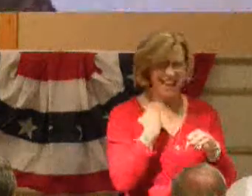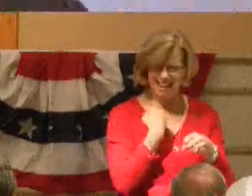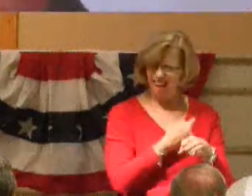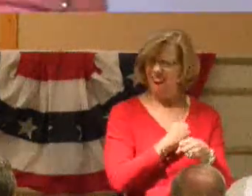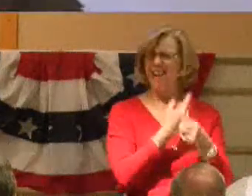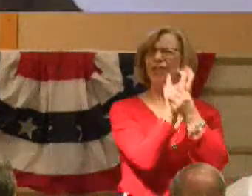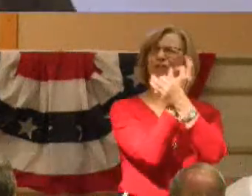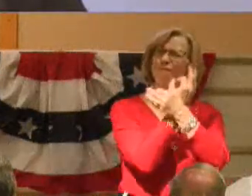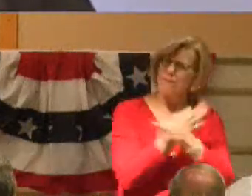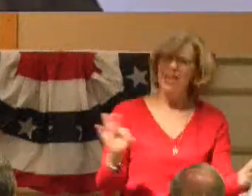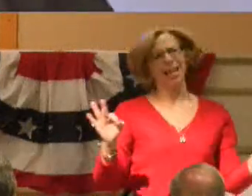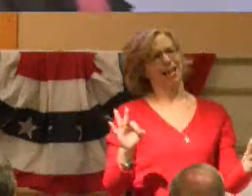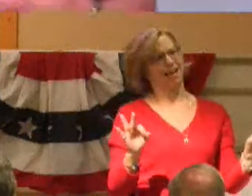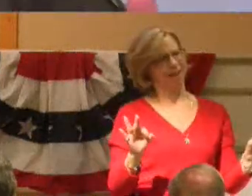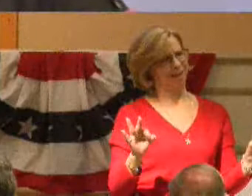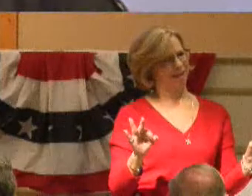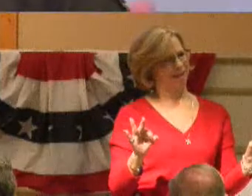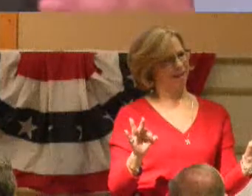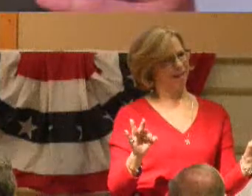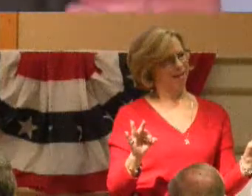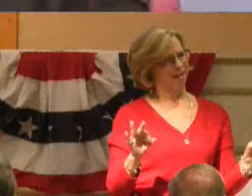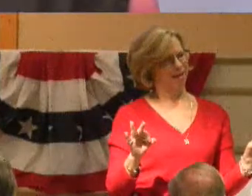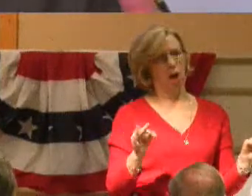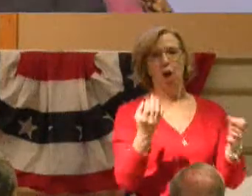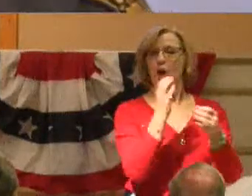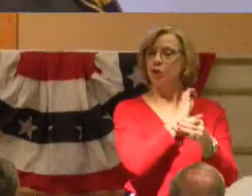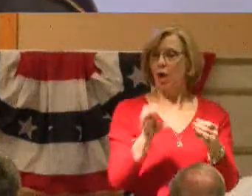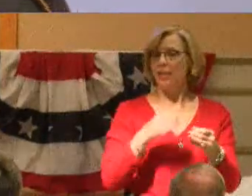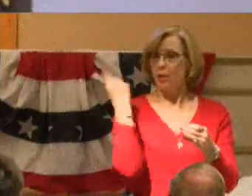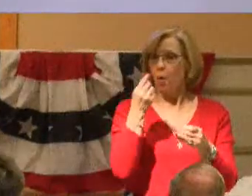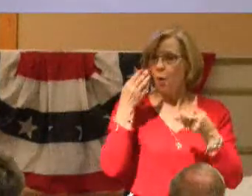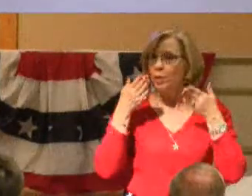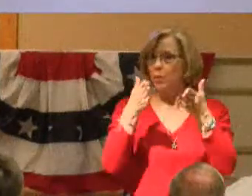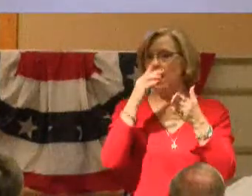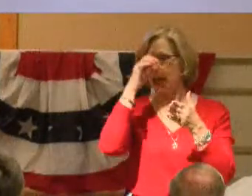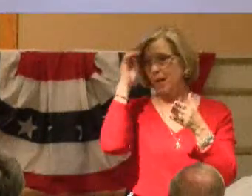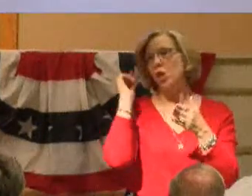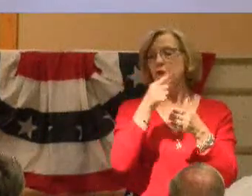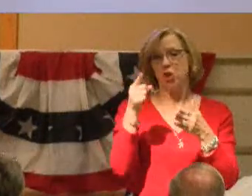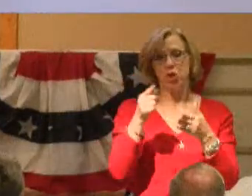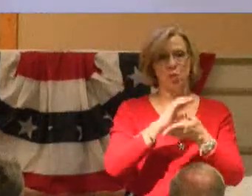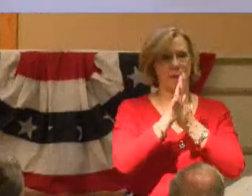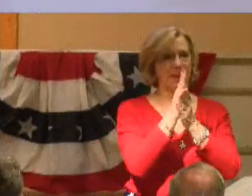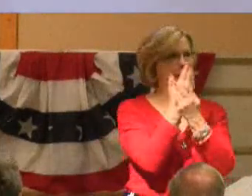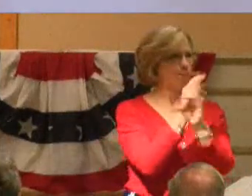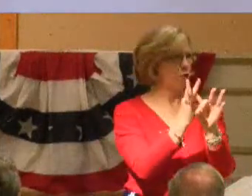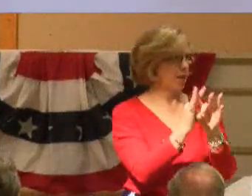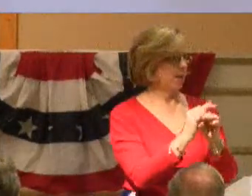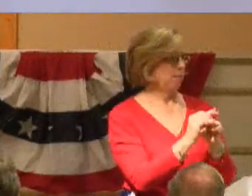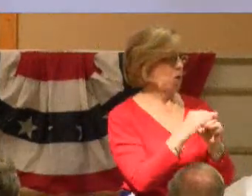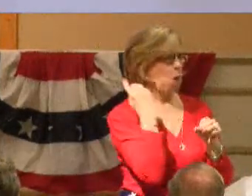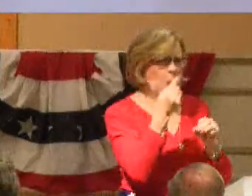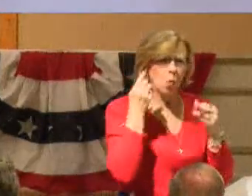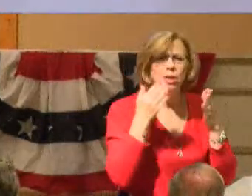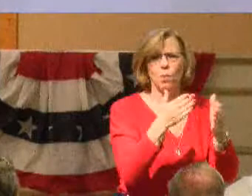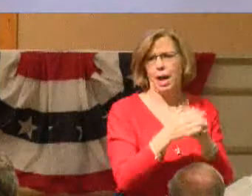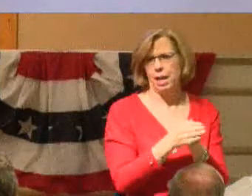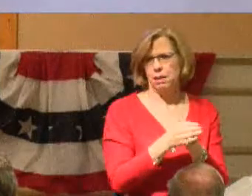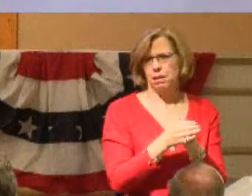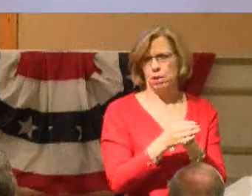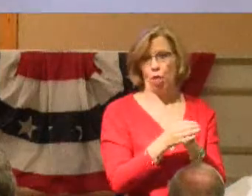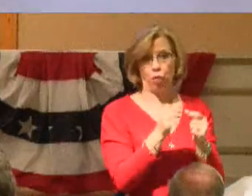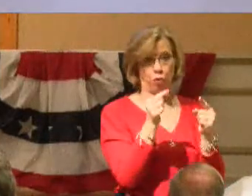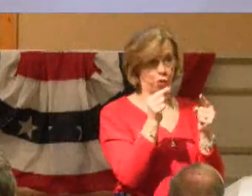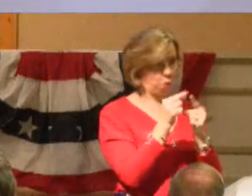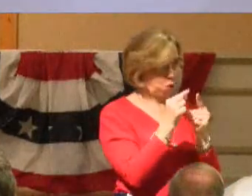And if you will be free, Christ is the only way that you can be free. The only way. So the words used